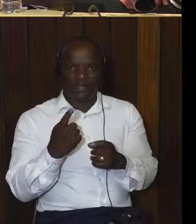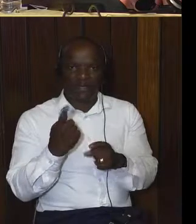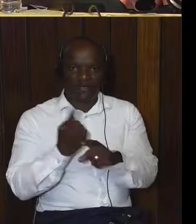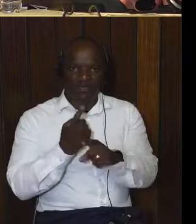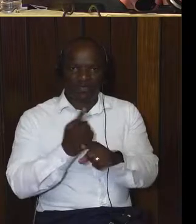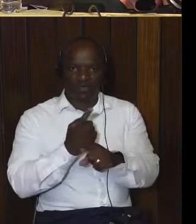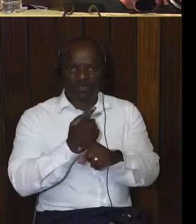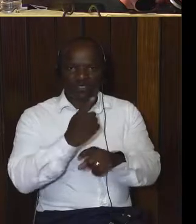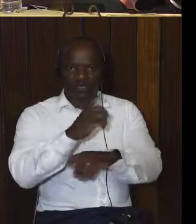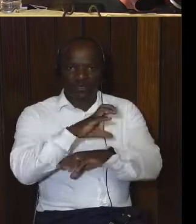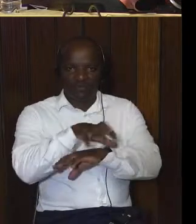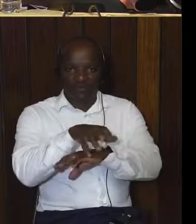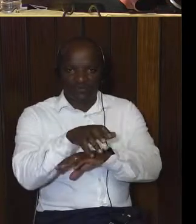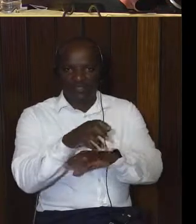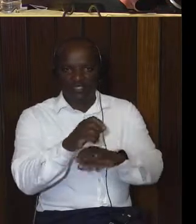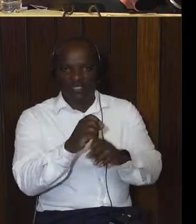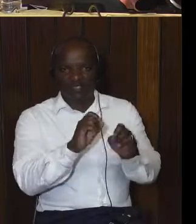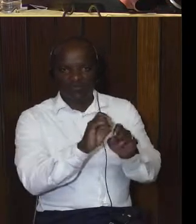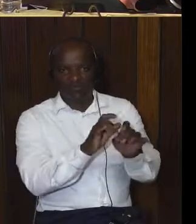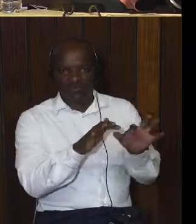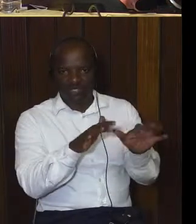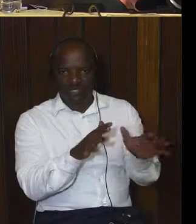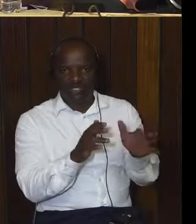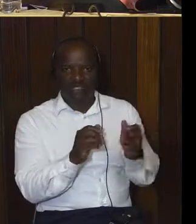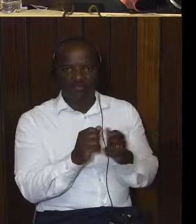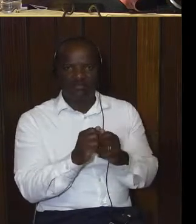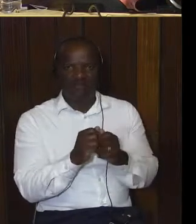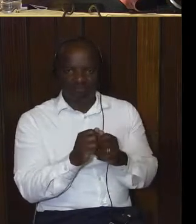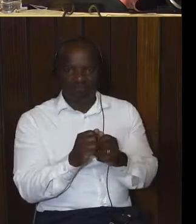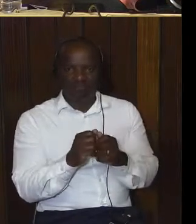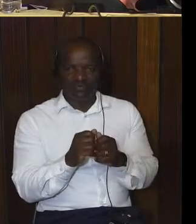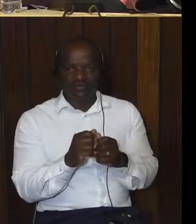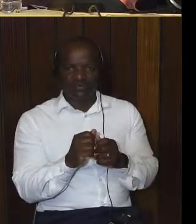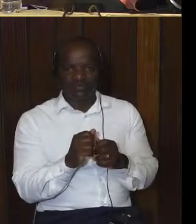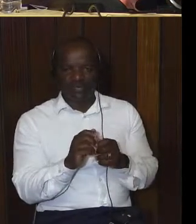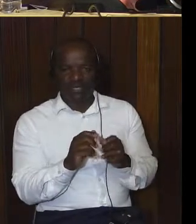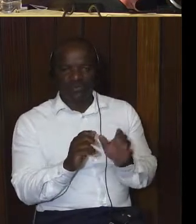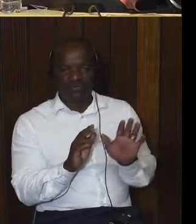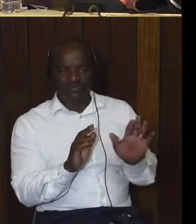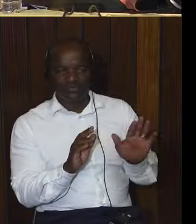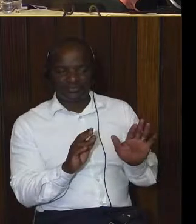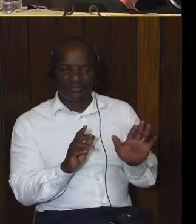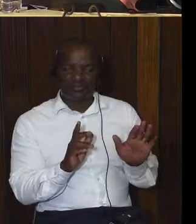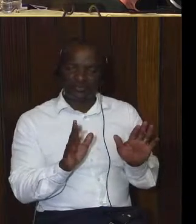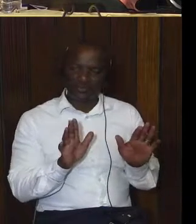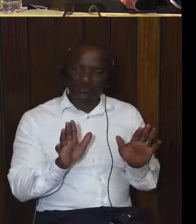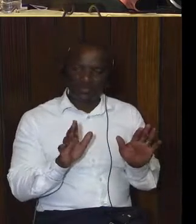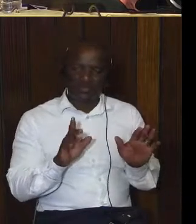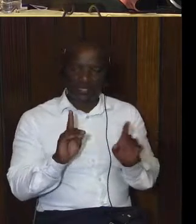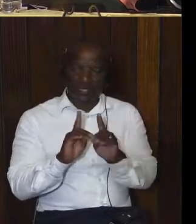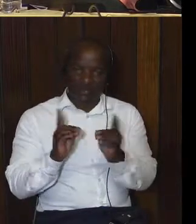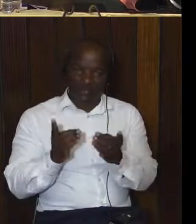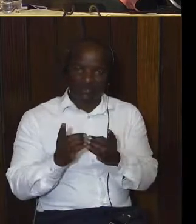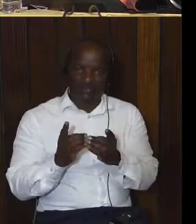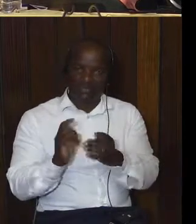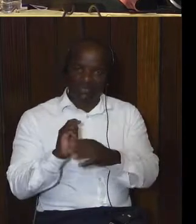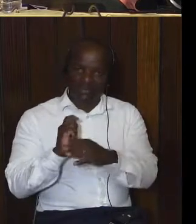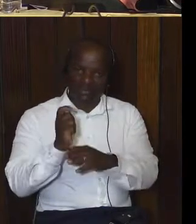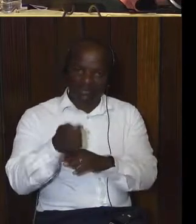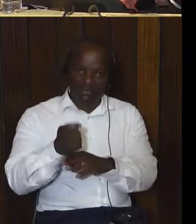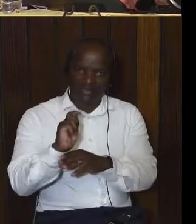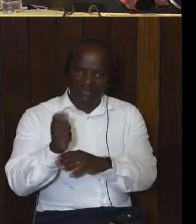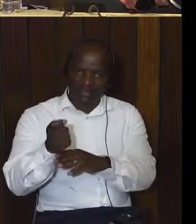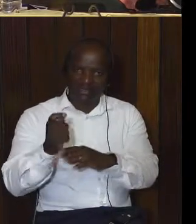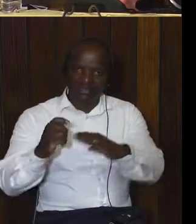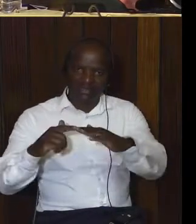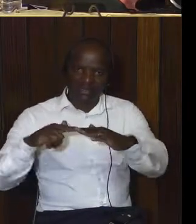Provincial Treasury. It was their decision to say, hang on, there's underspending in the department, let us